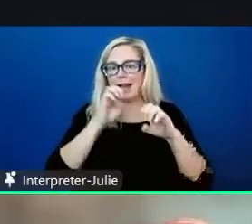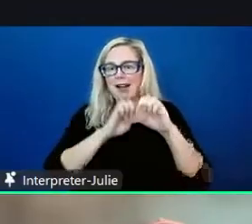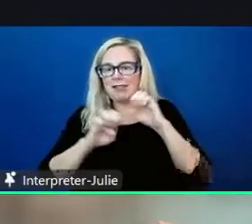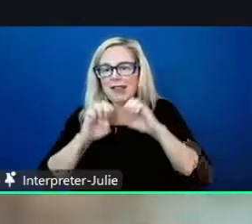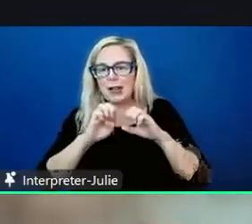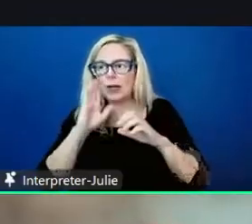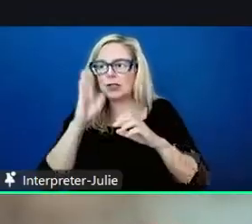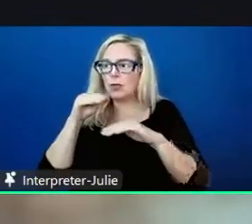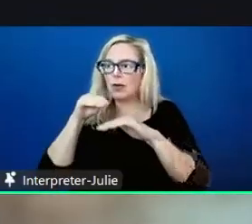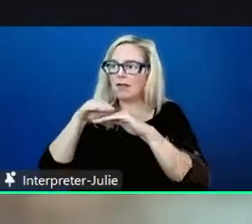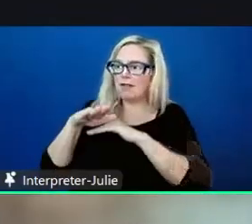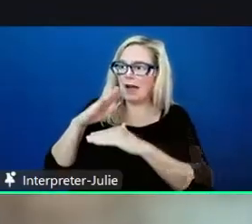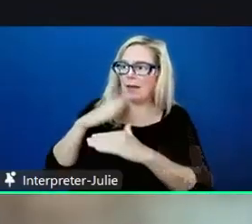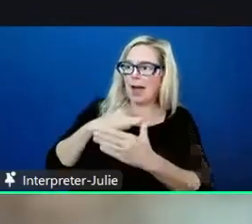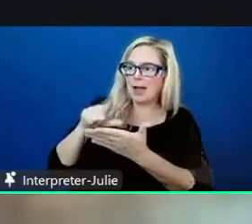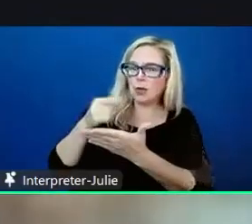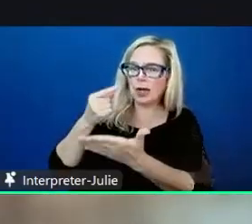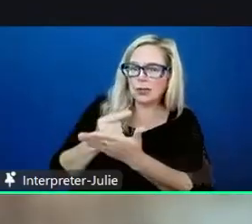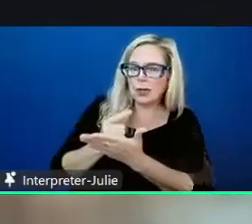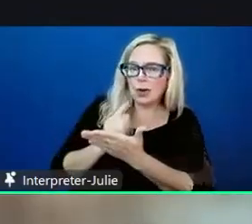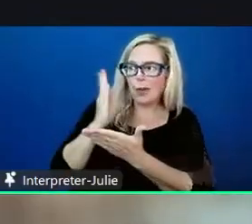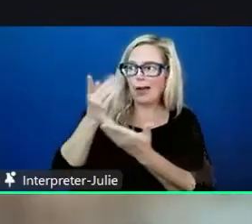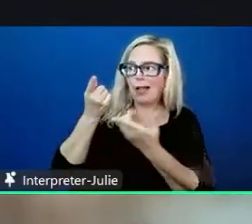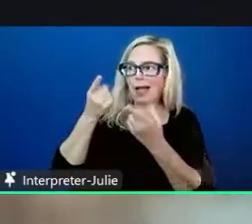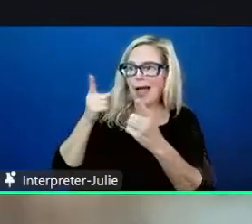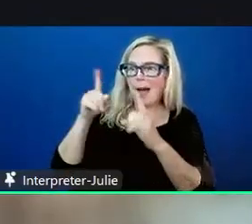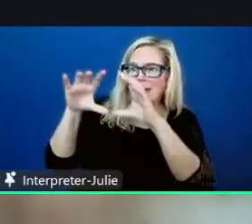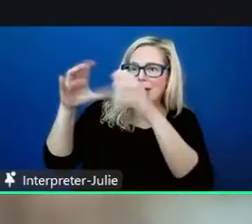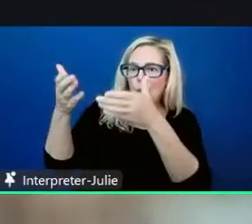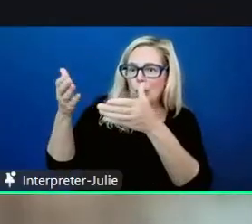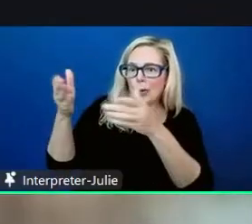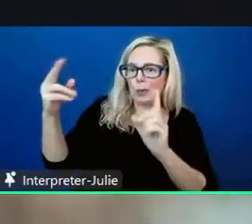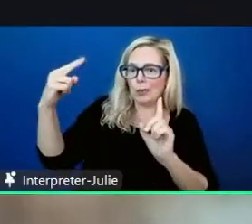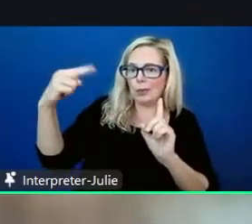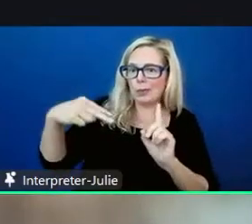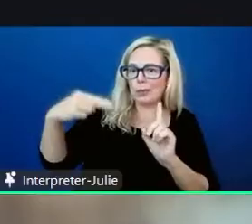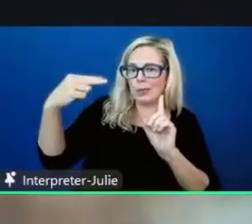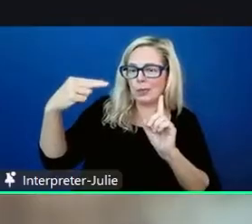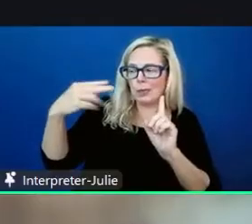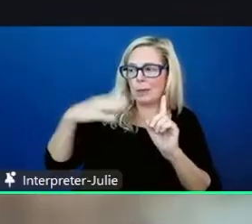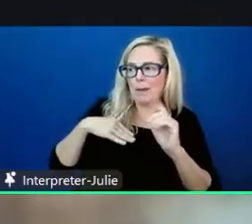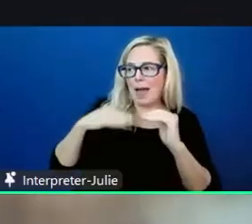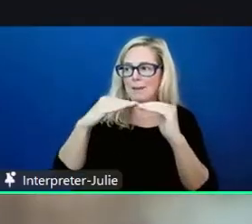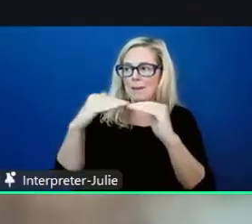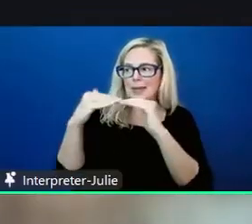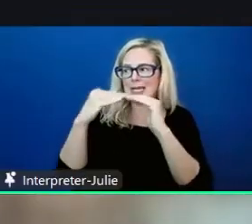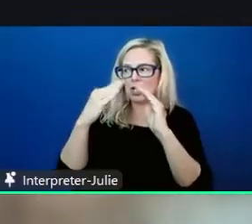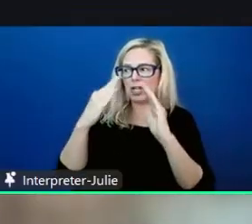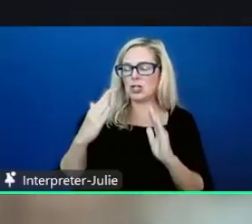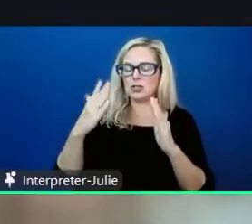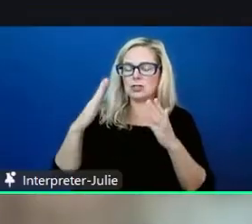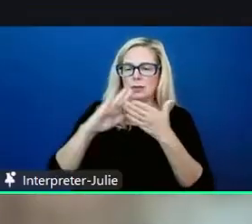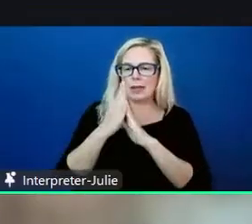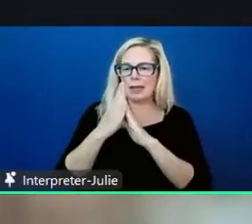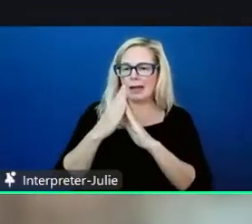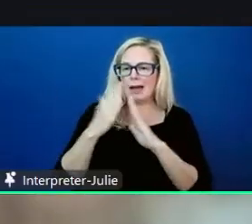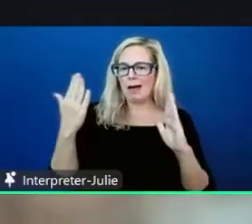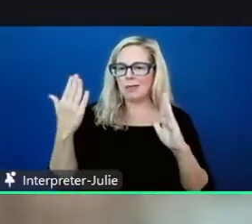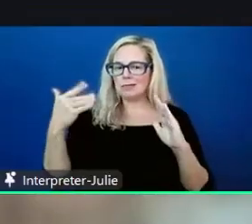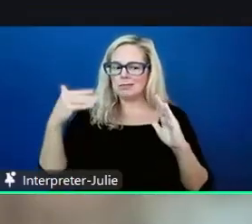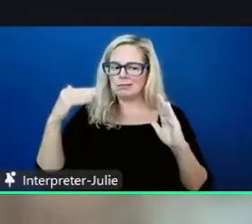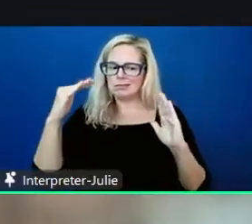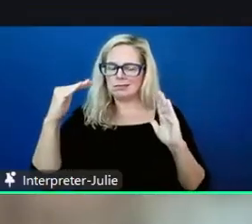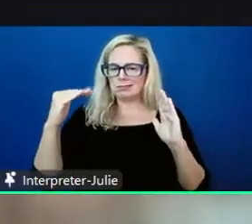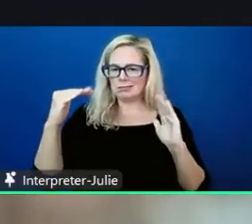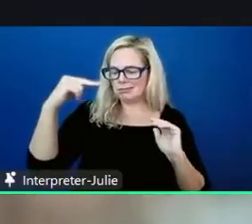graduate? Will I be seen or labeled as less capable than my peers? And over time, that external stigma becomes internalized and you start to